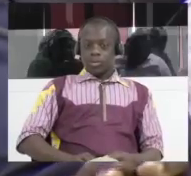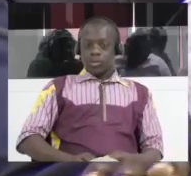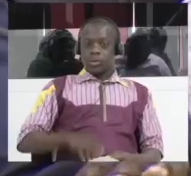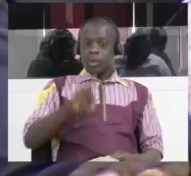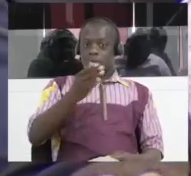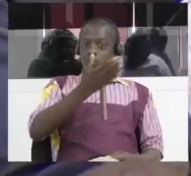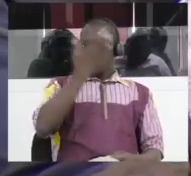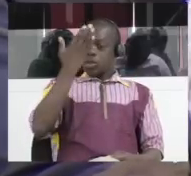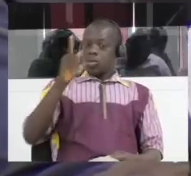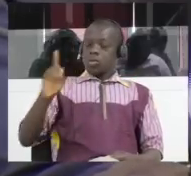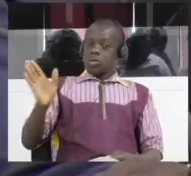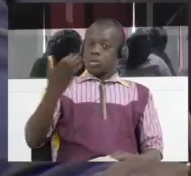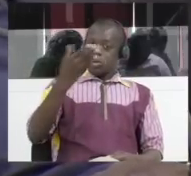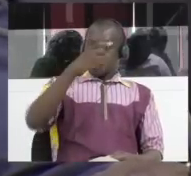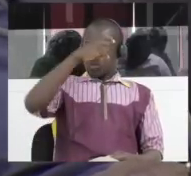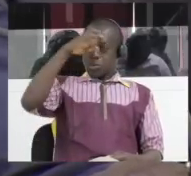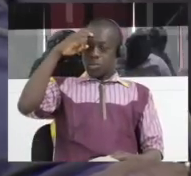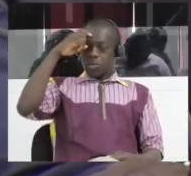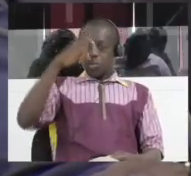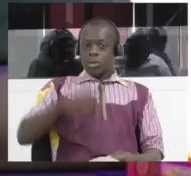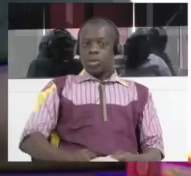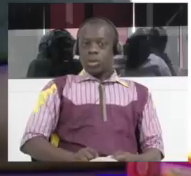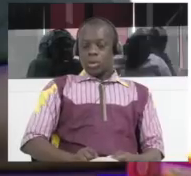Okay, and that morning, did you go to work?